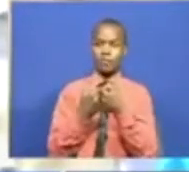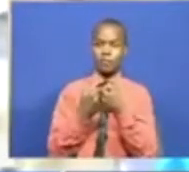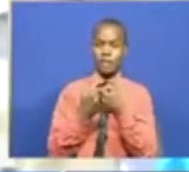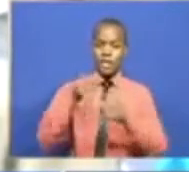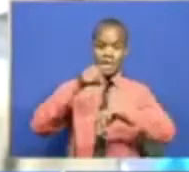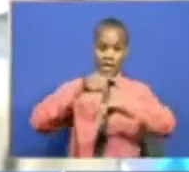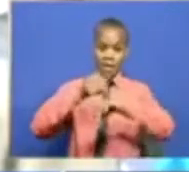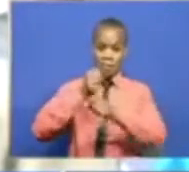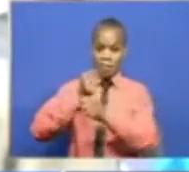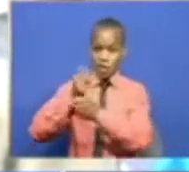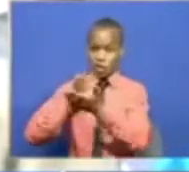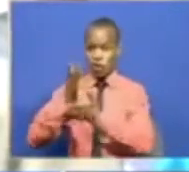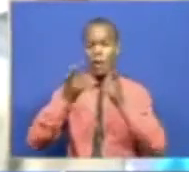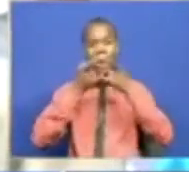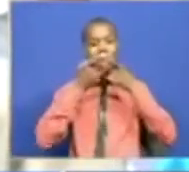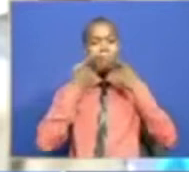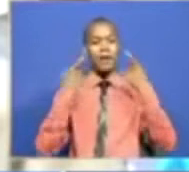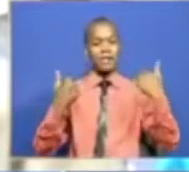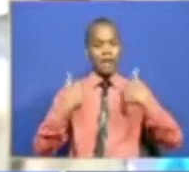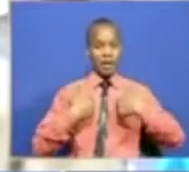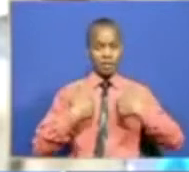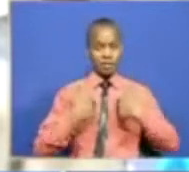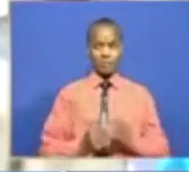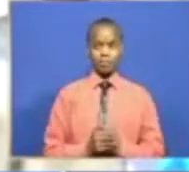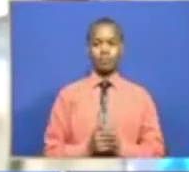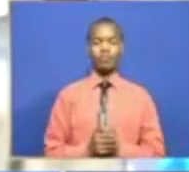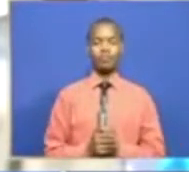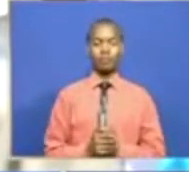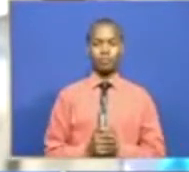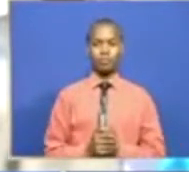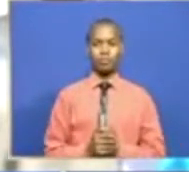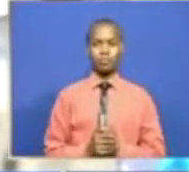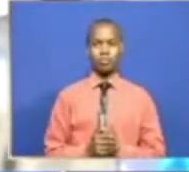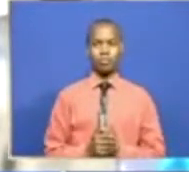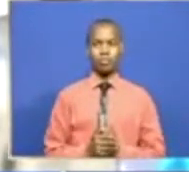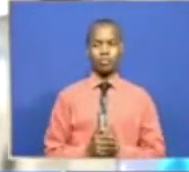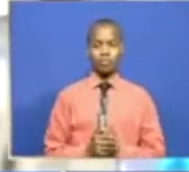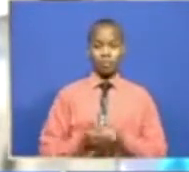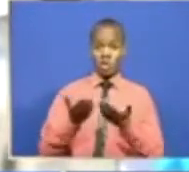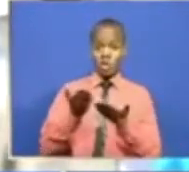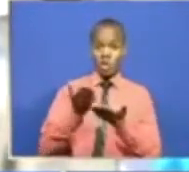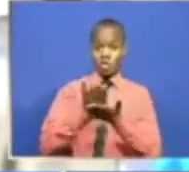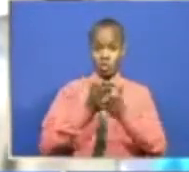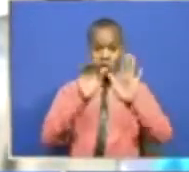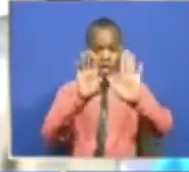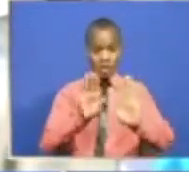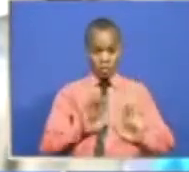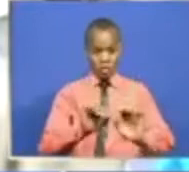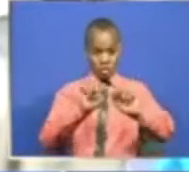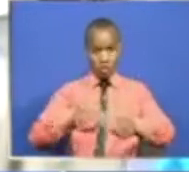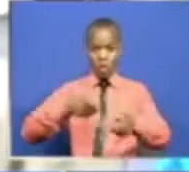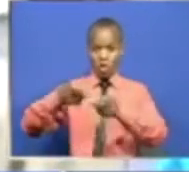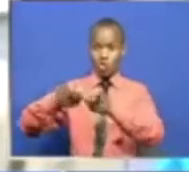masks. A multi-agency approach has been key to deal and manage the pandemic in